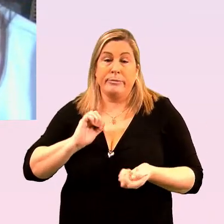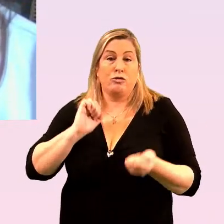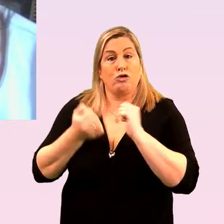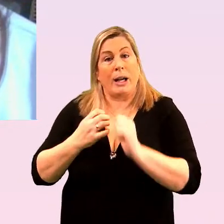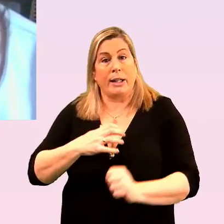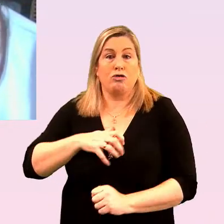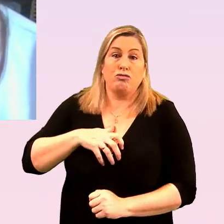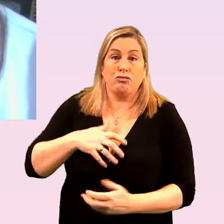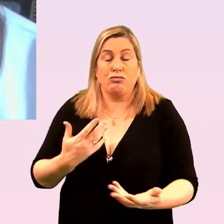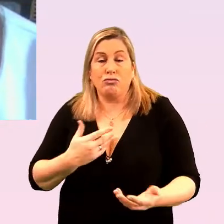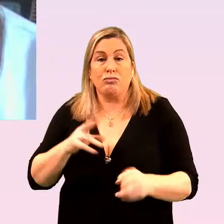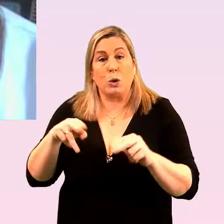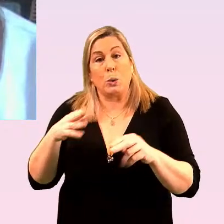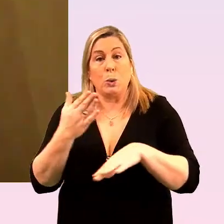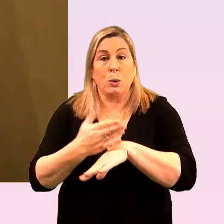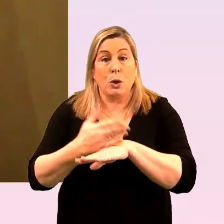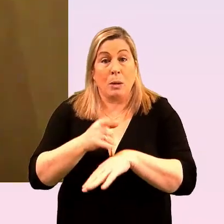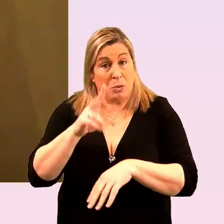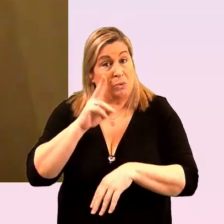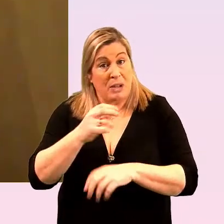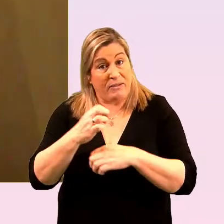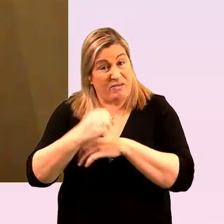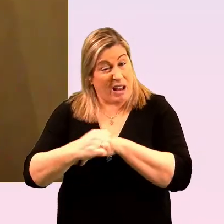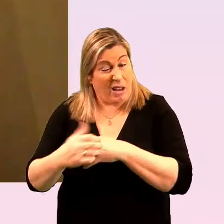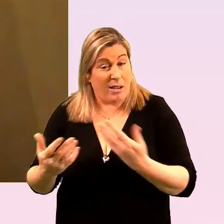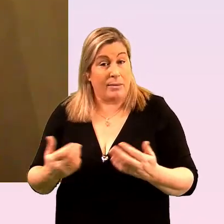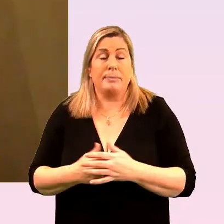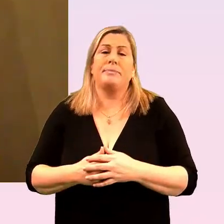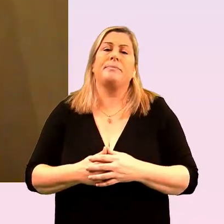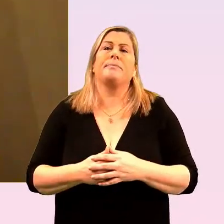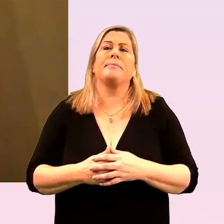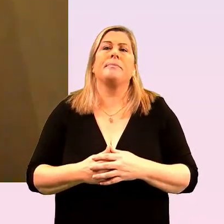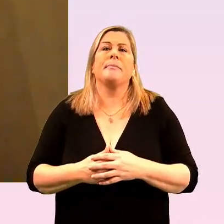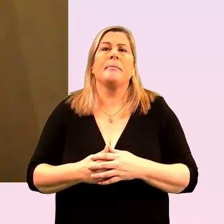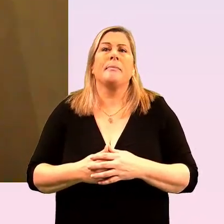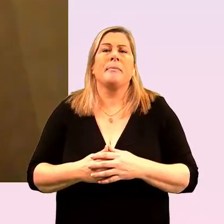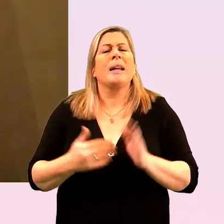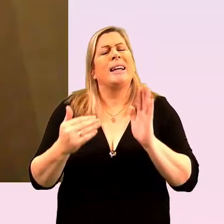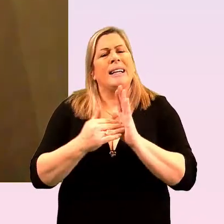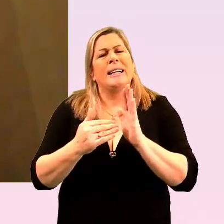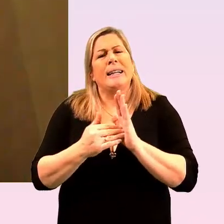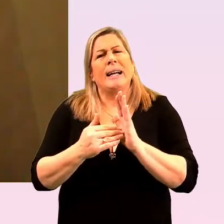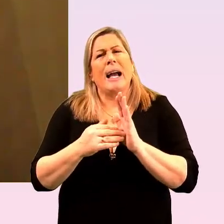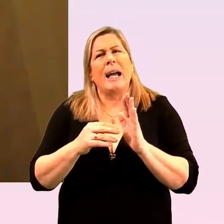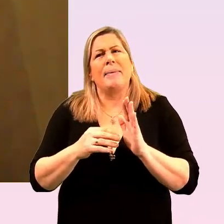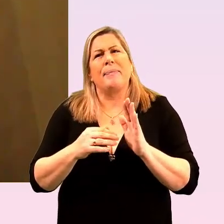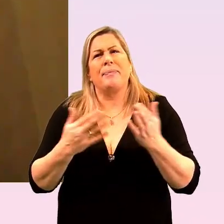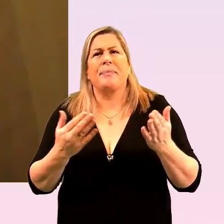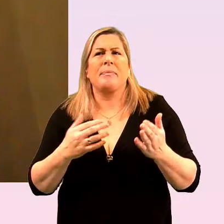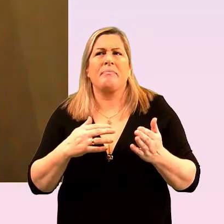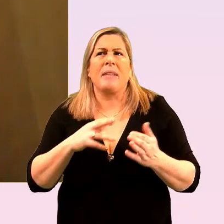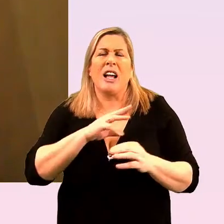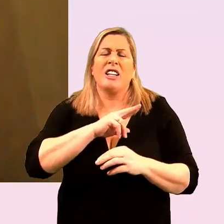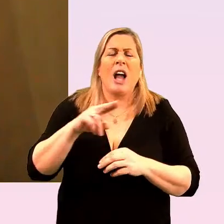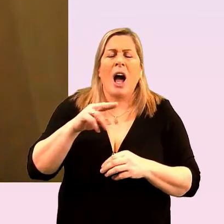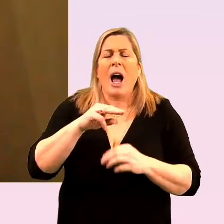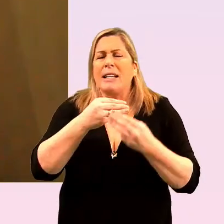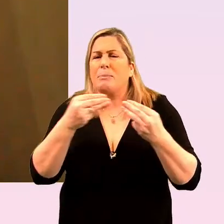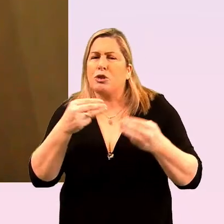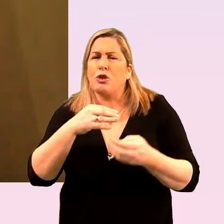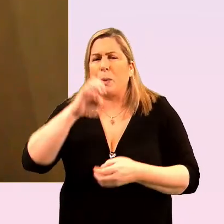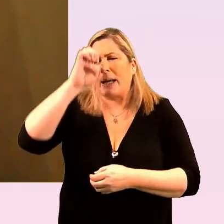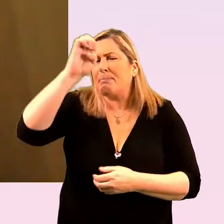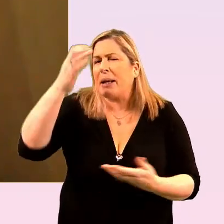day? Yeah, I think at this stage we're not seeing it to the extent that we might, so